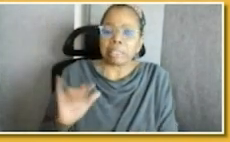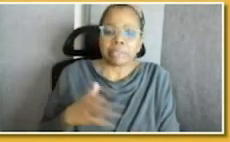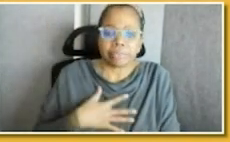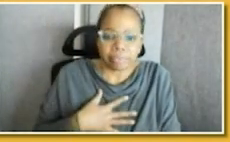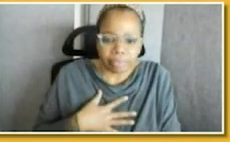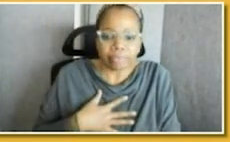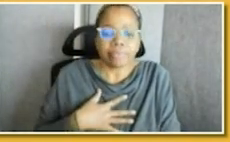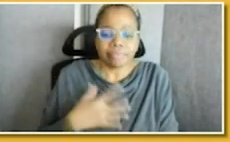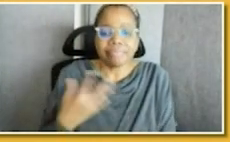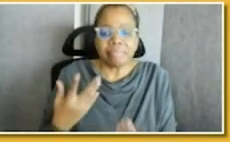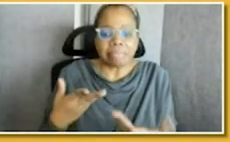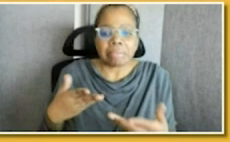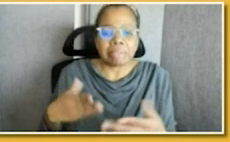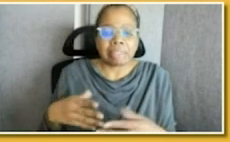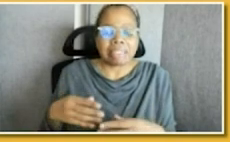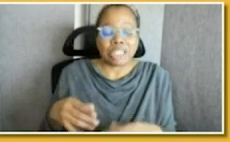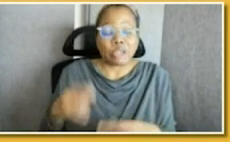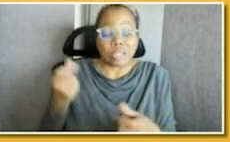stark reality.